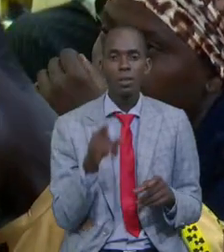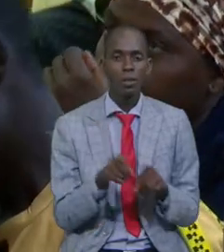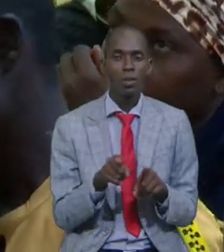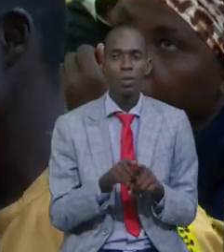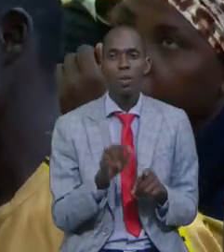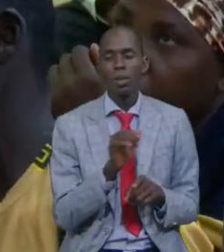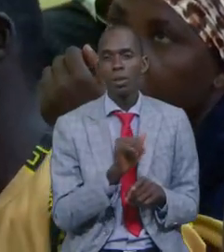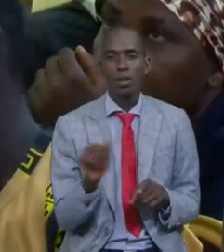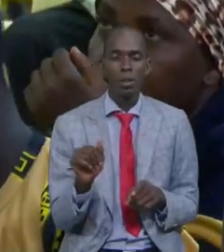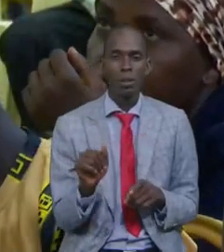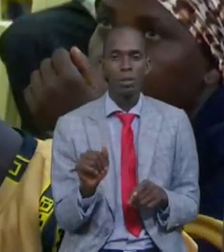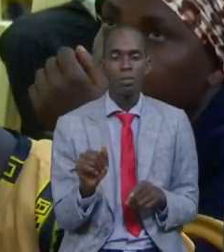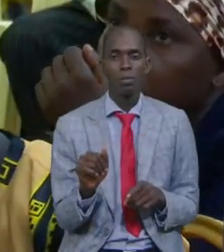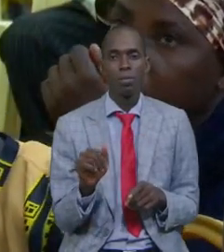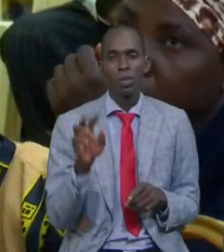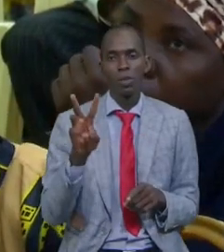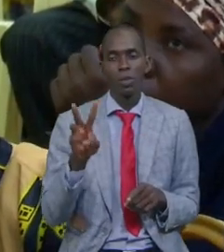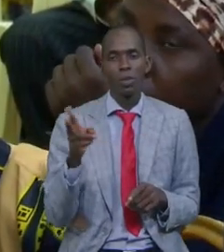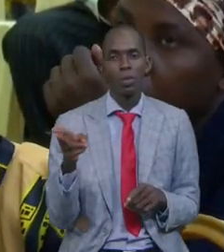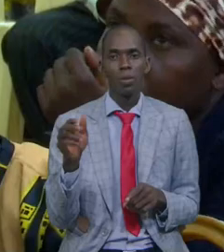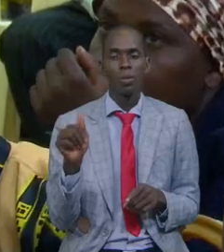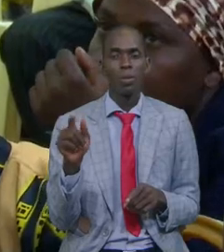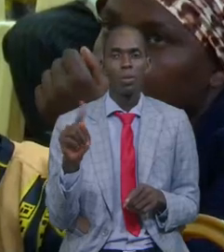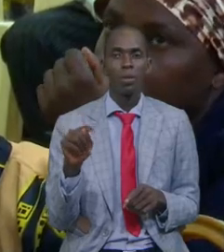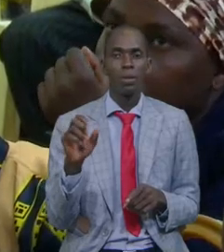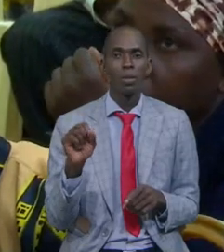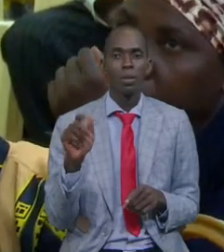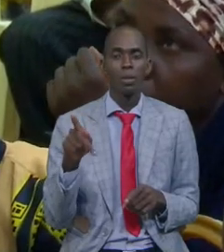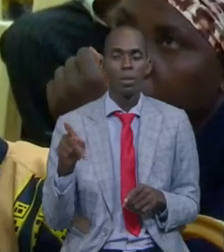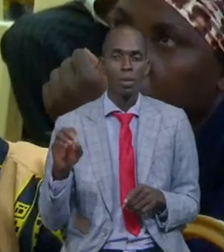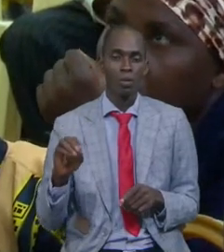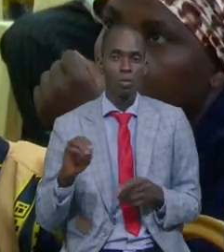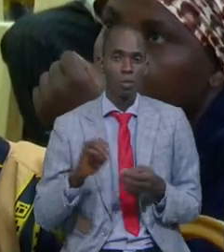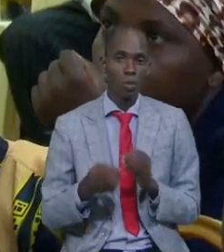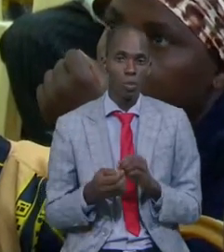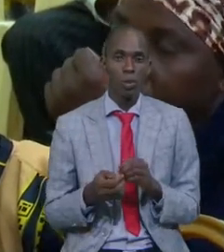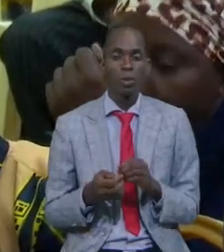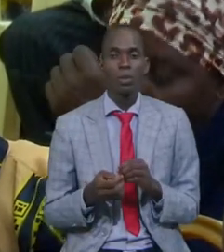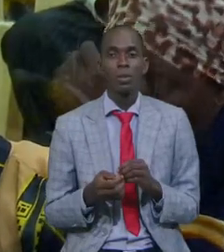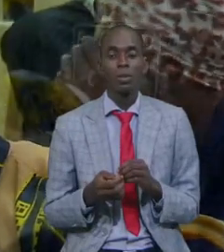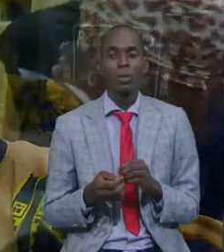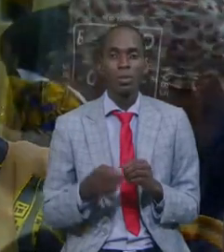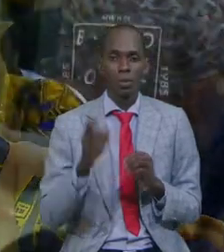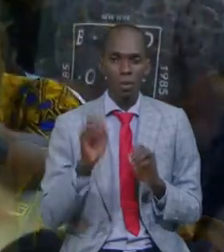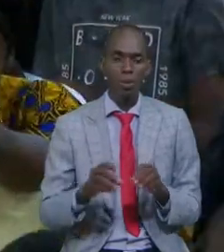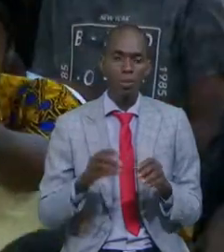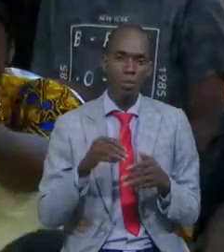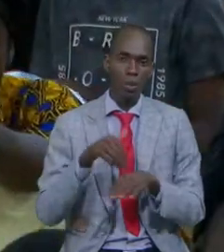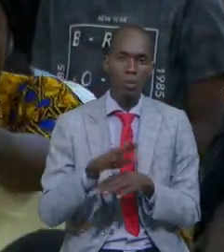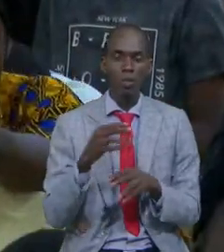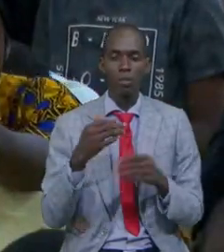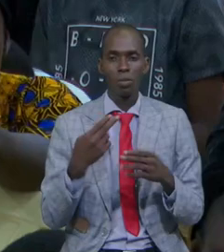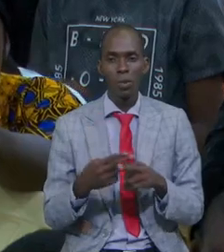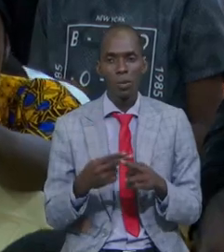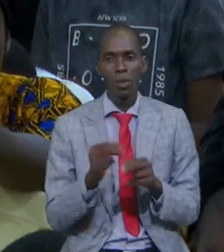that's been indicated. There's a link on the screen now. Connect to that